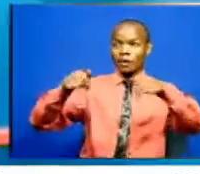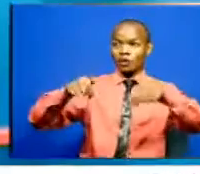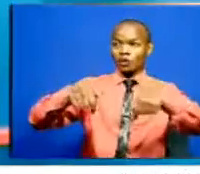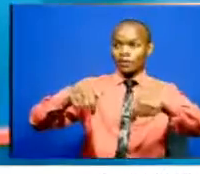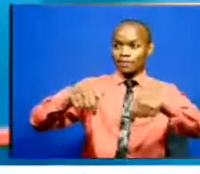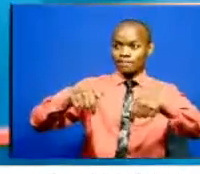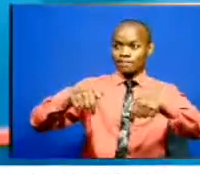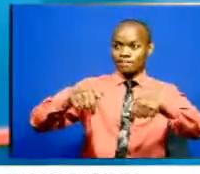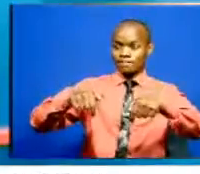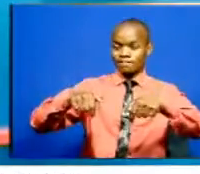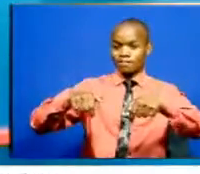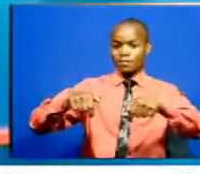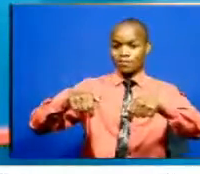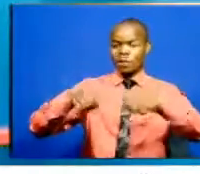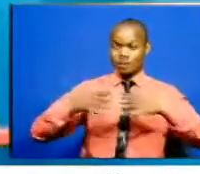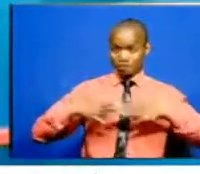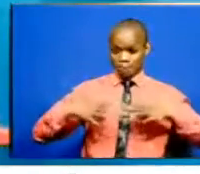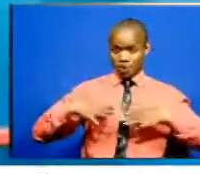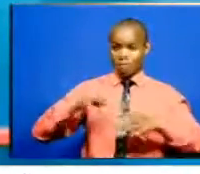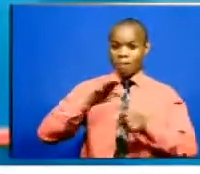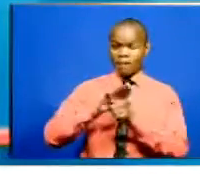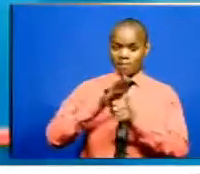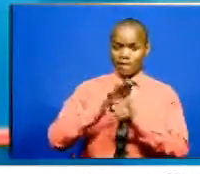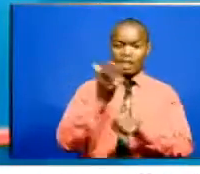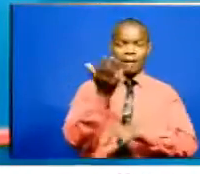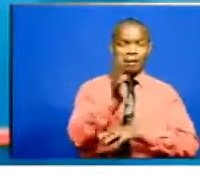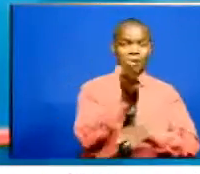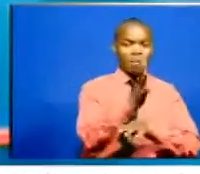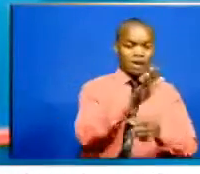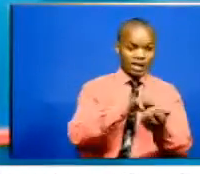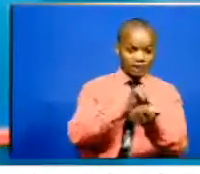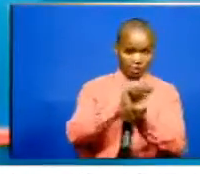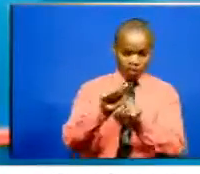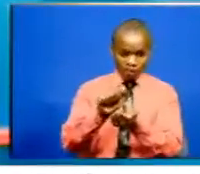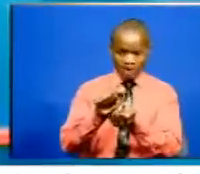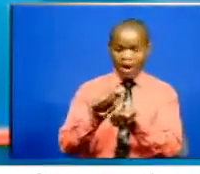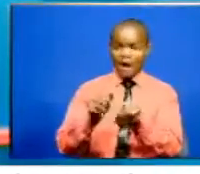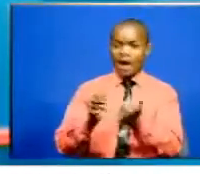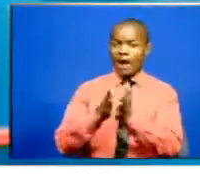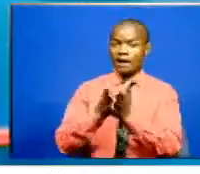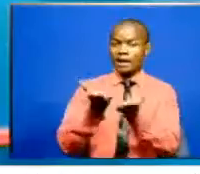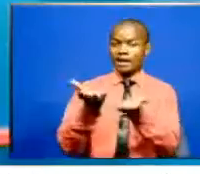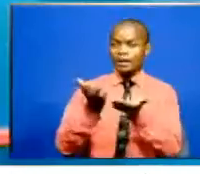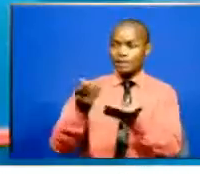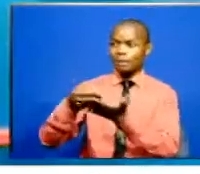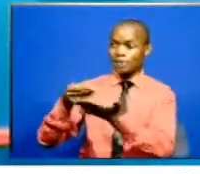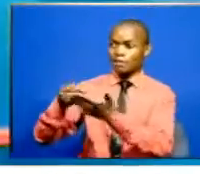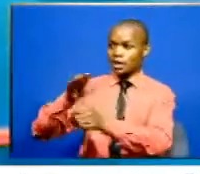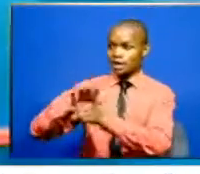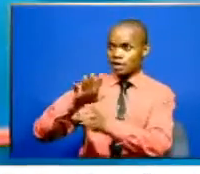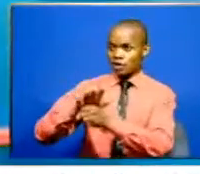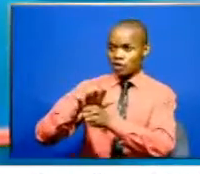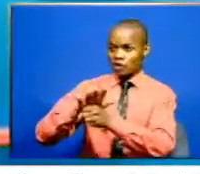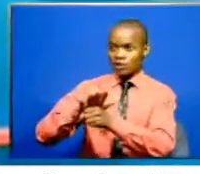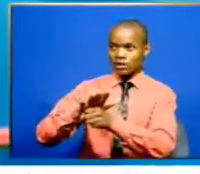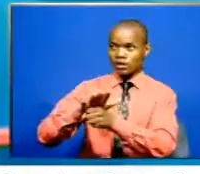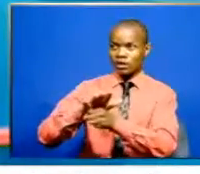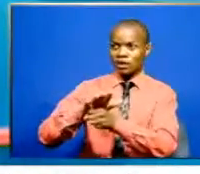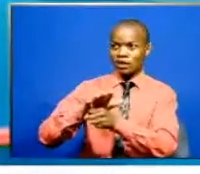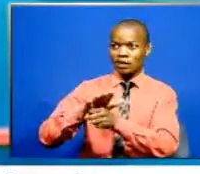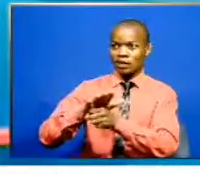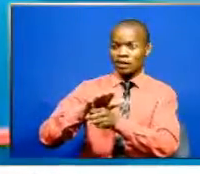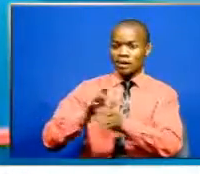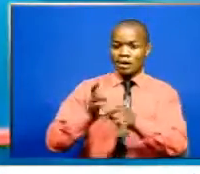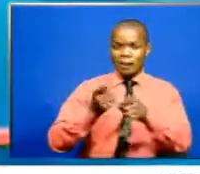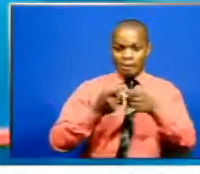the damage is so big that we need such a big amount of money really to recover. But by